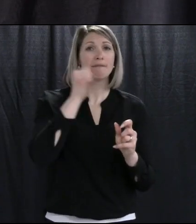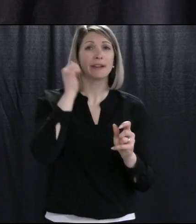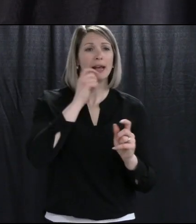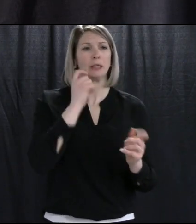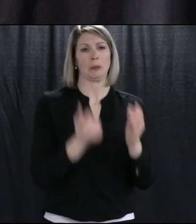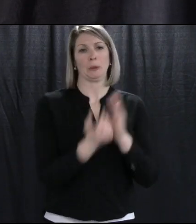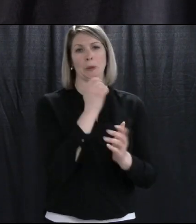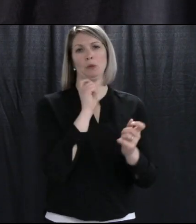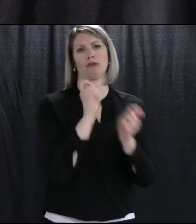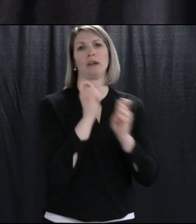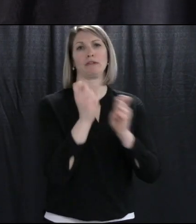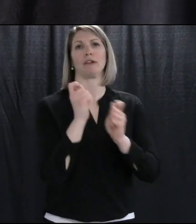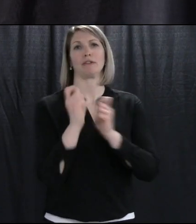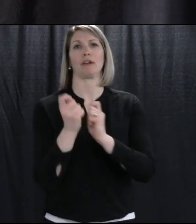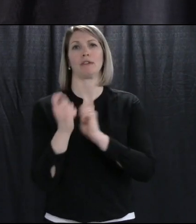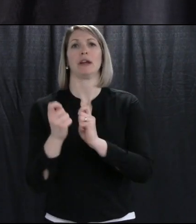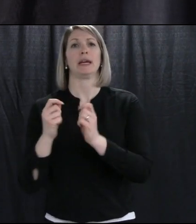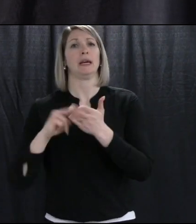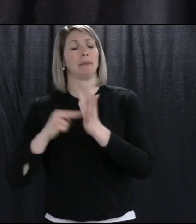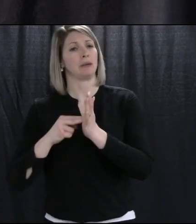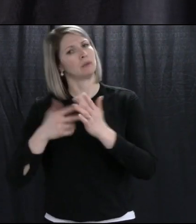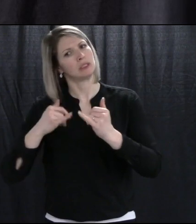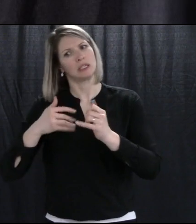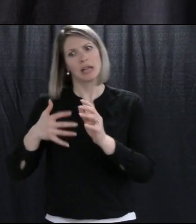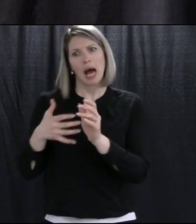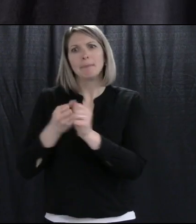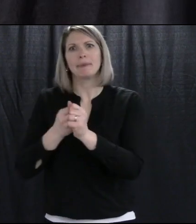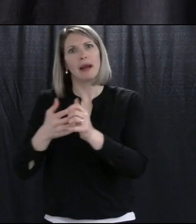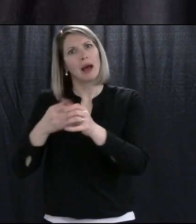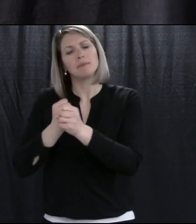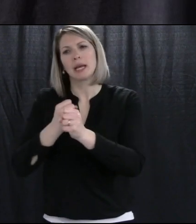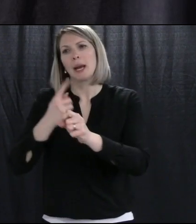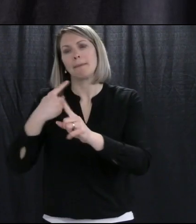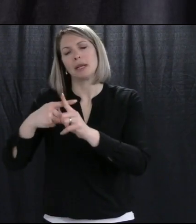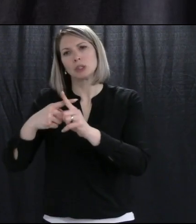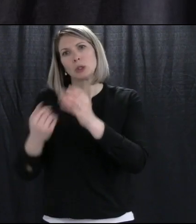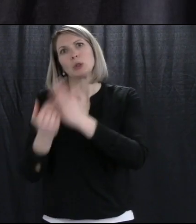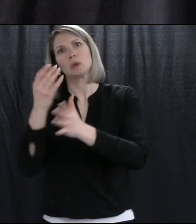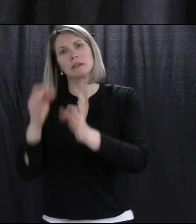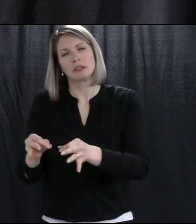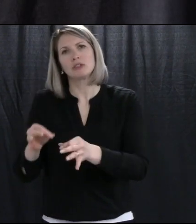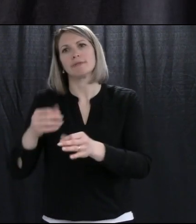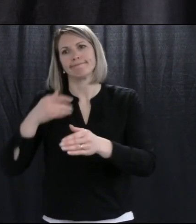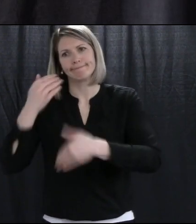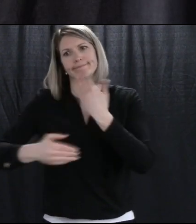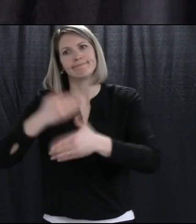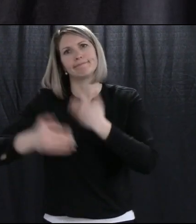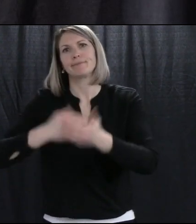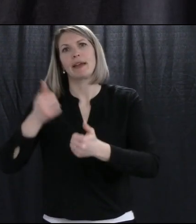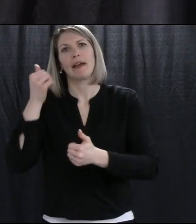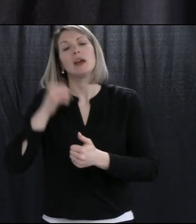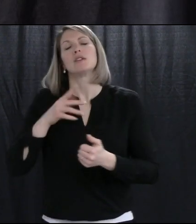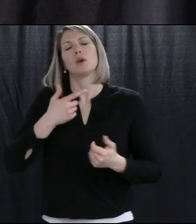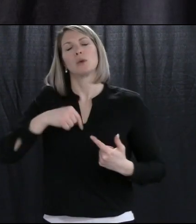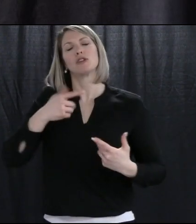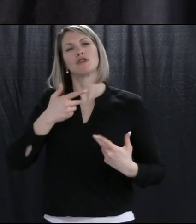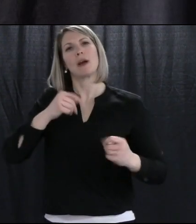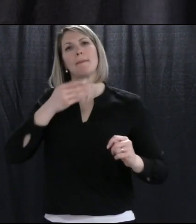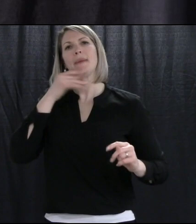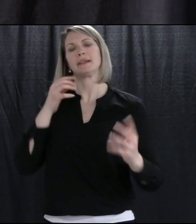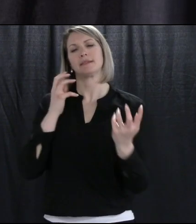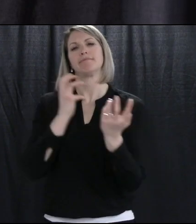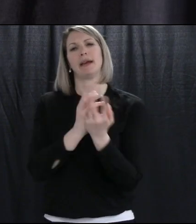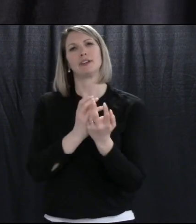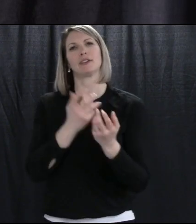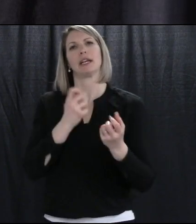or what we believe to be sensible, first steps, and then as the situation evolves, we will adapt and deal with the